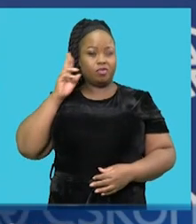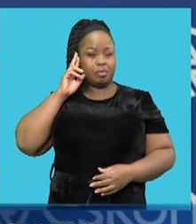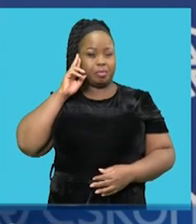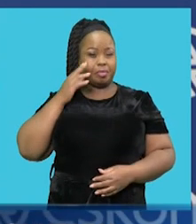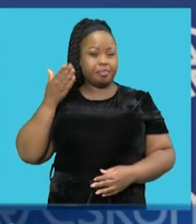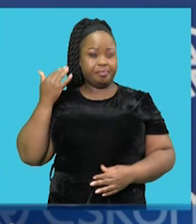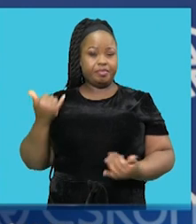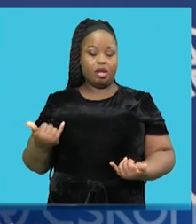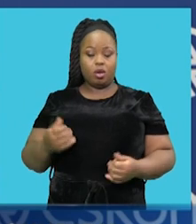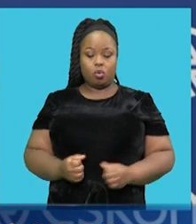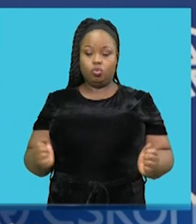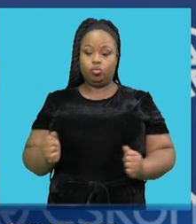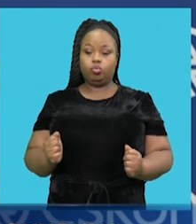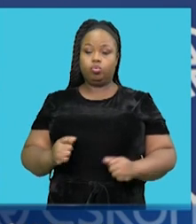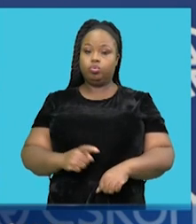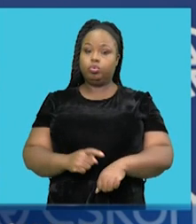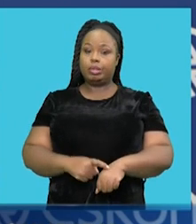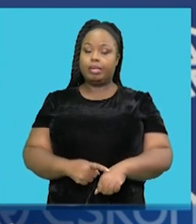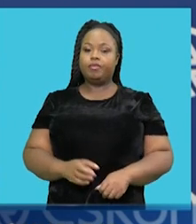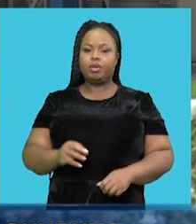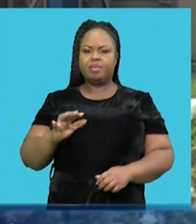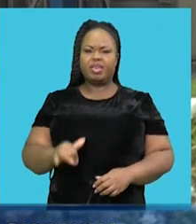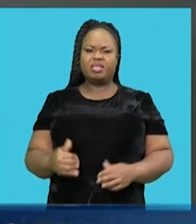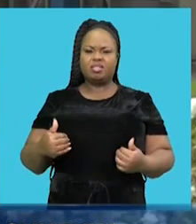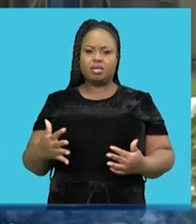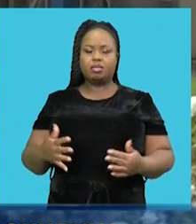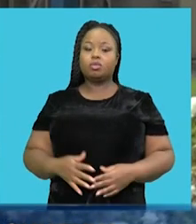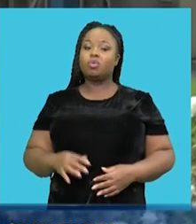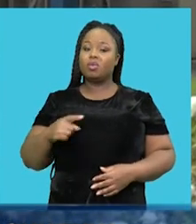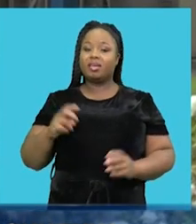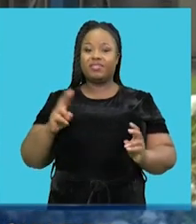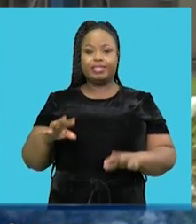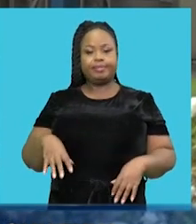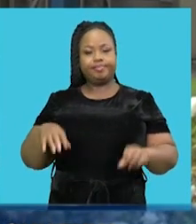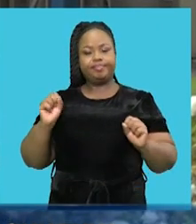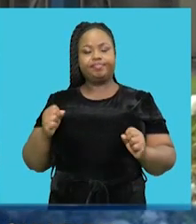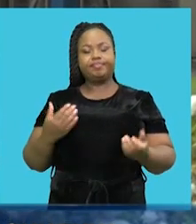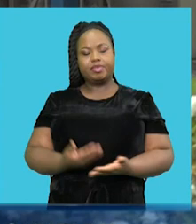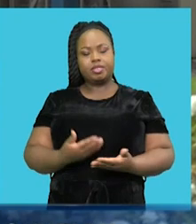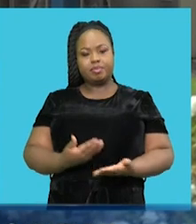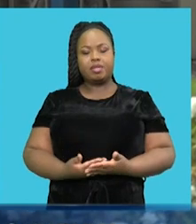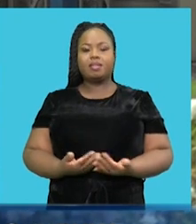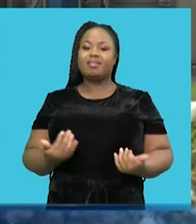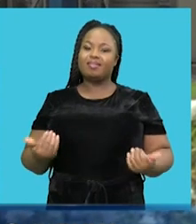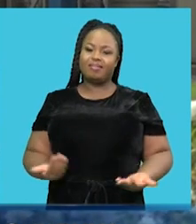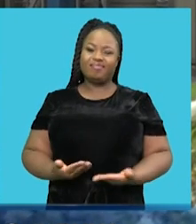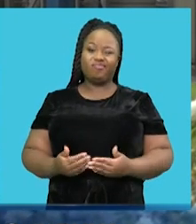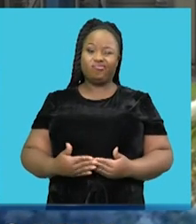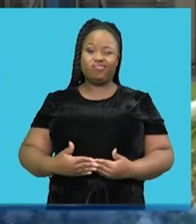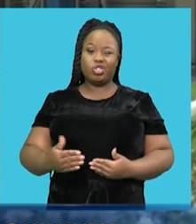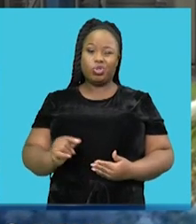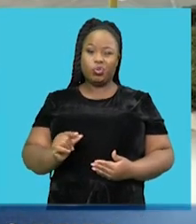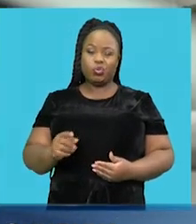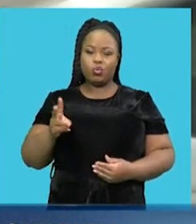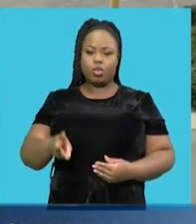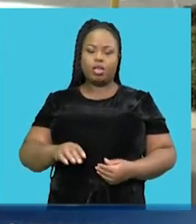njenko baoptsika bukalangu ndlangulana lkowekweza ogo tiiguk tisho aga kese ku ngasle gu bue njenge mufago intogana gwe